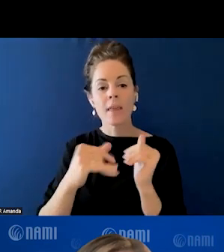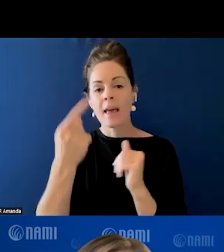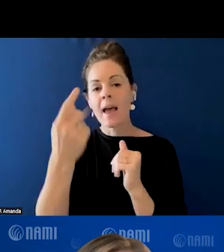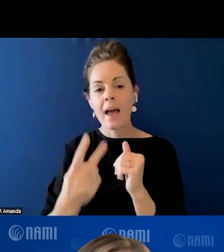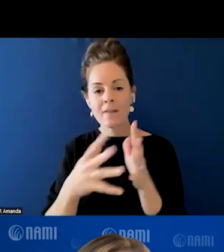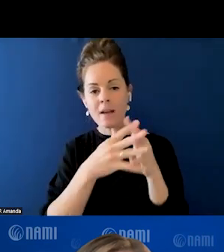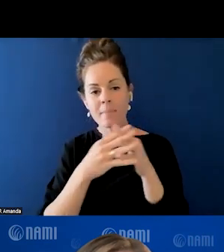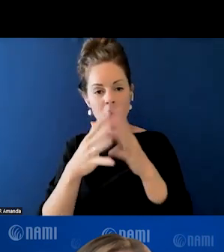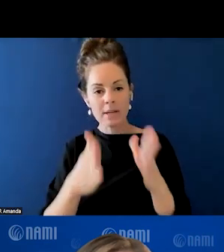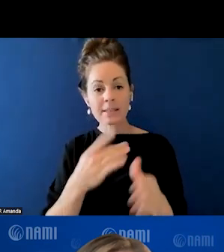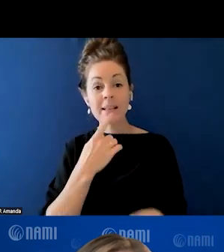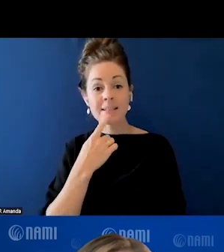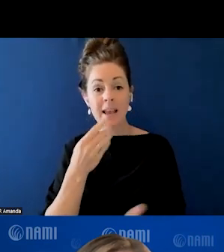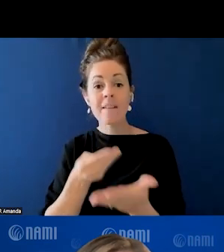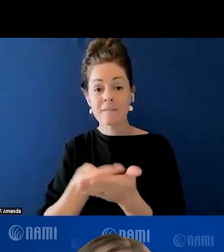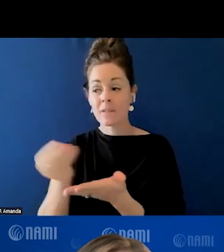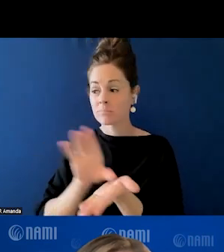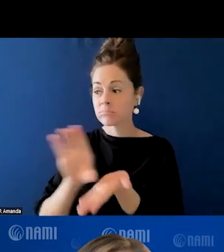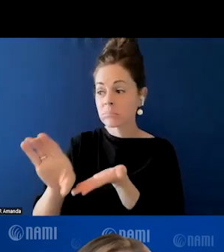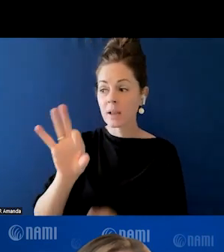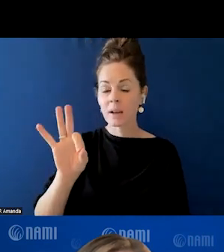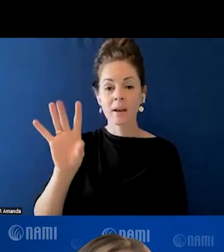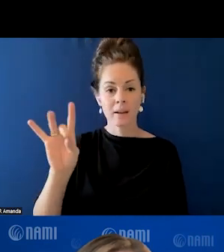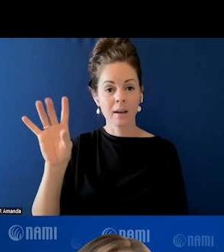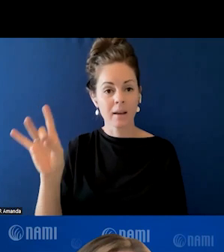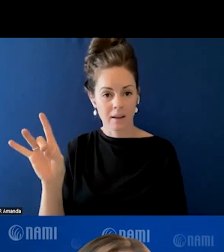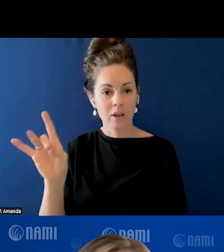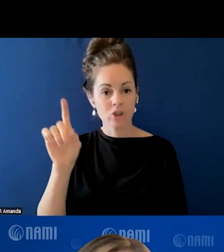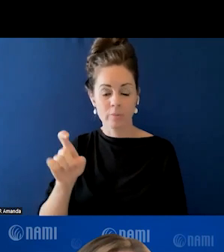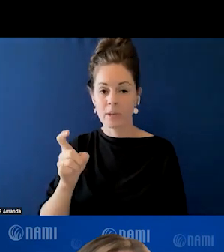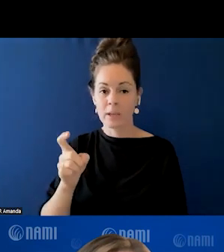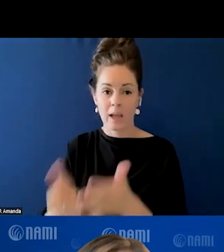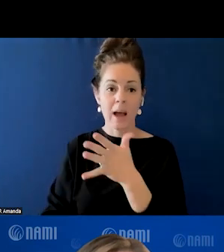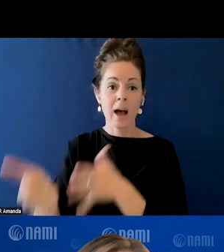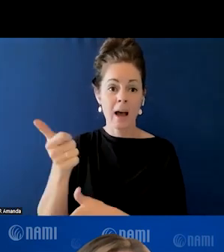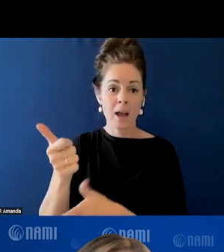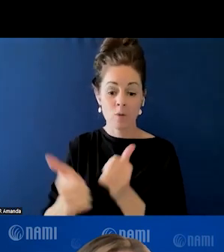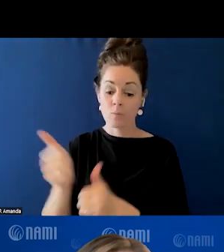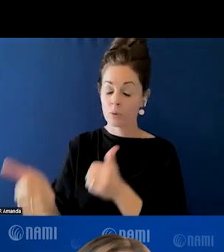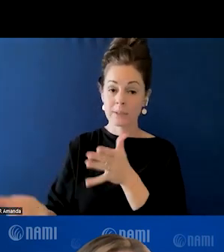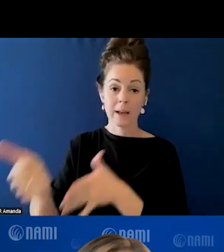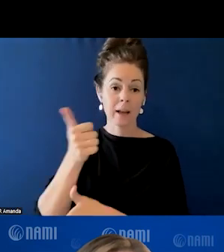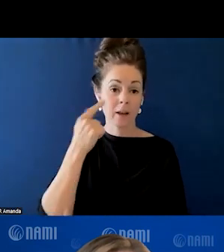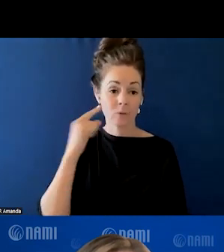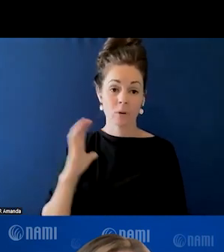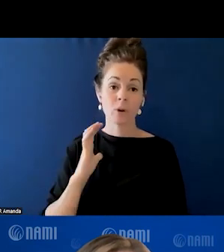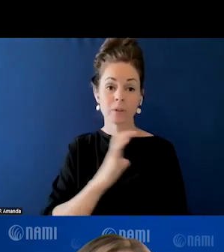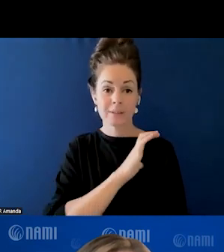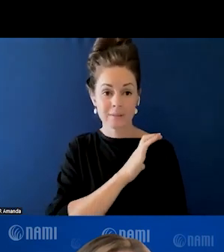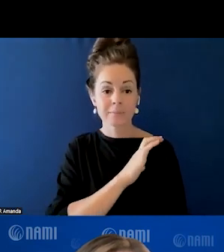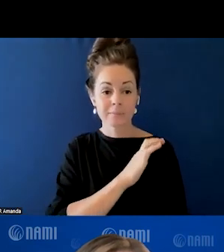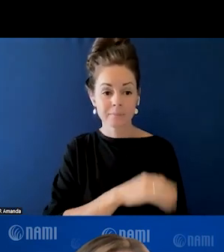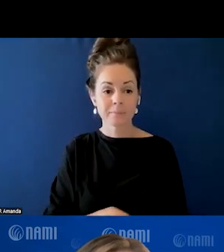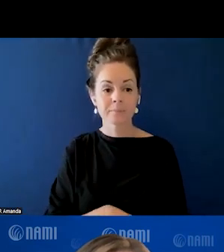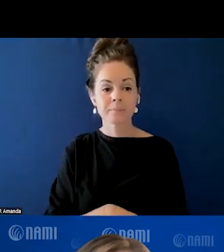that funding the 988 Suicide and Crisis Lifeline should be a high or the highest priority for Congress. And breaking